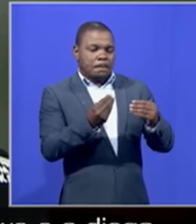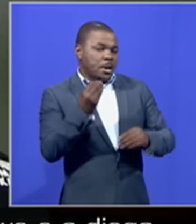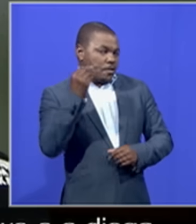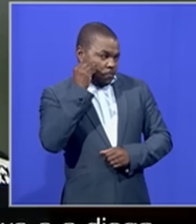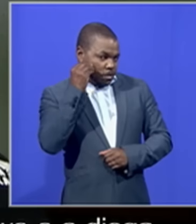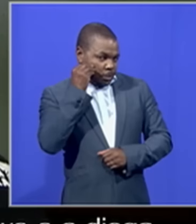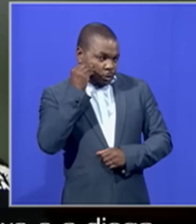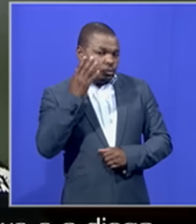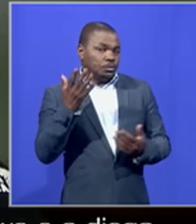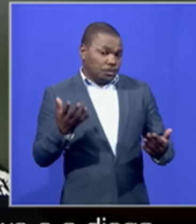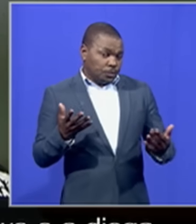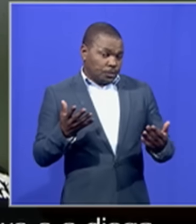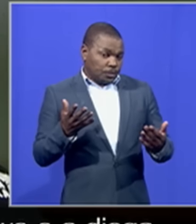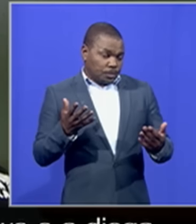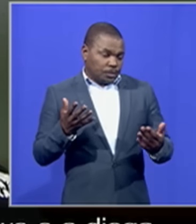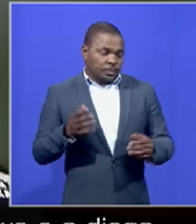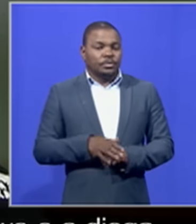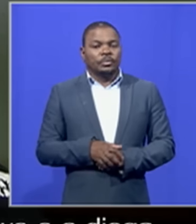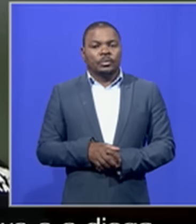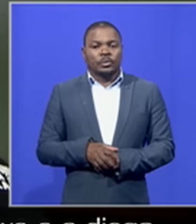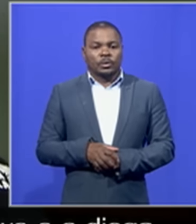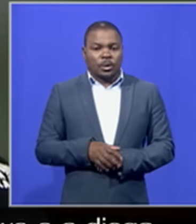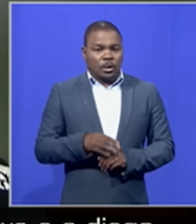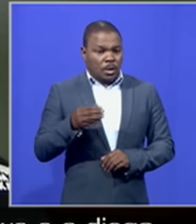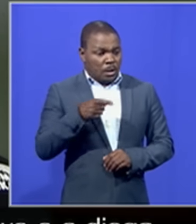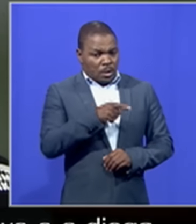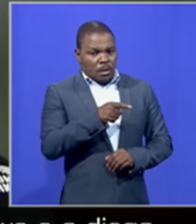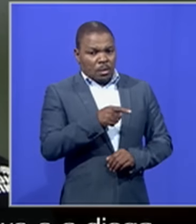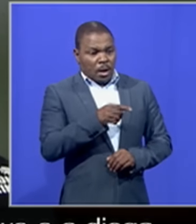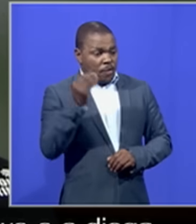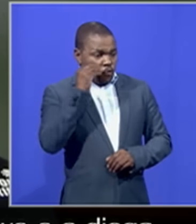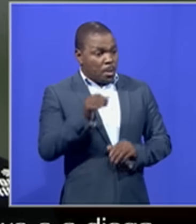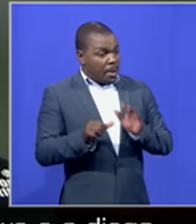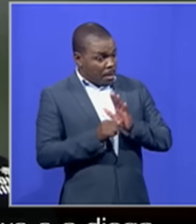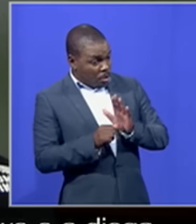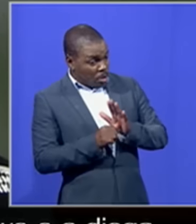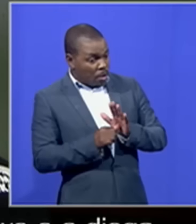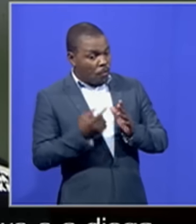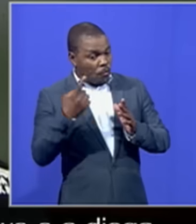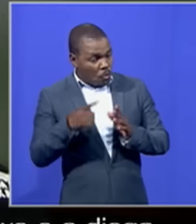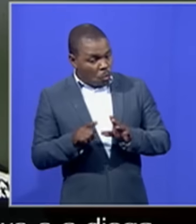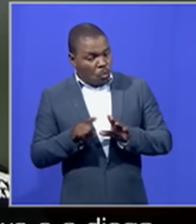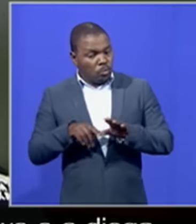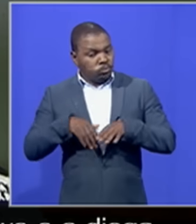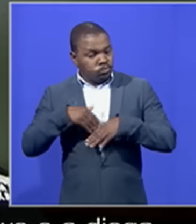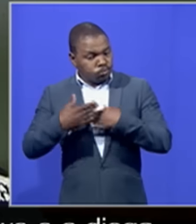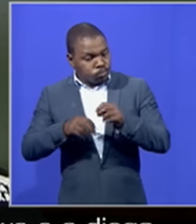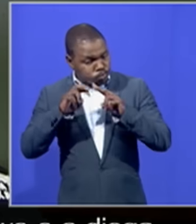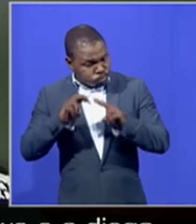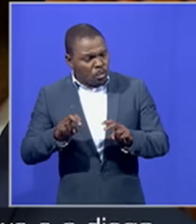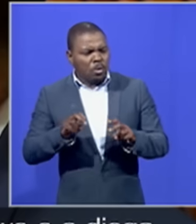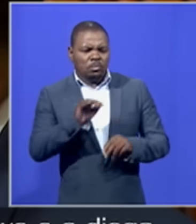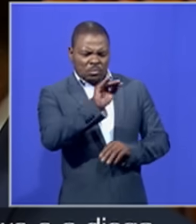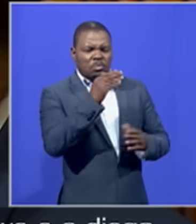information which is of assistance in a process of